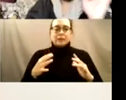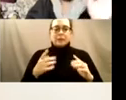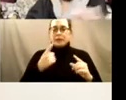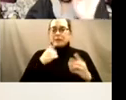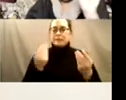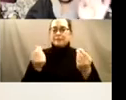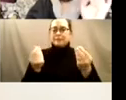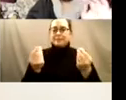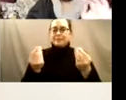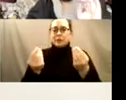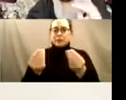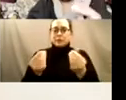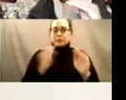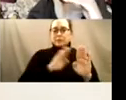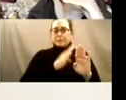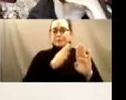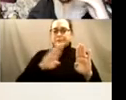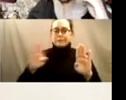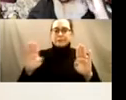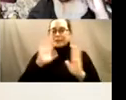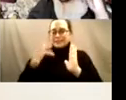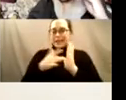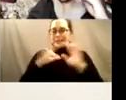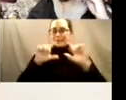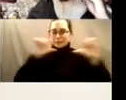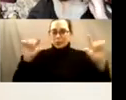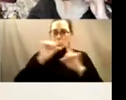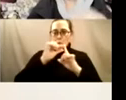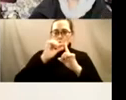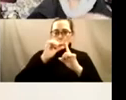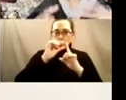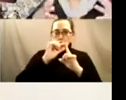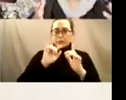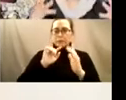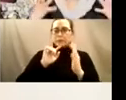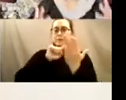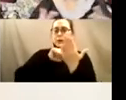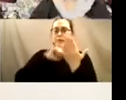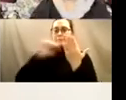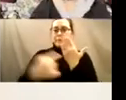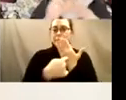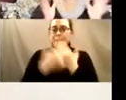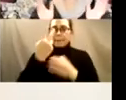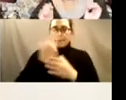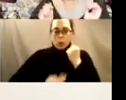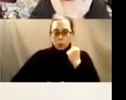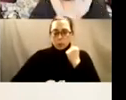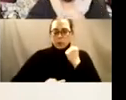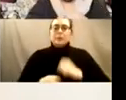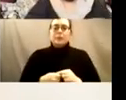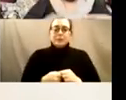text situation in the center in the same spot as the they on the back. So this is the front piece. Thank you. Perfect, Janelle. Oh, I